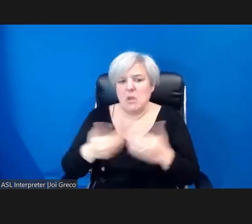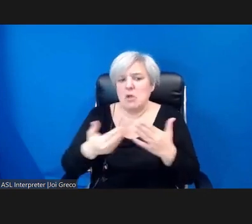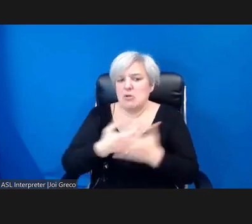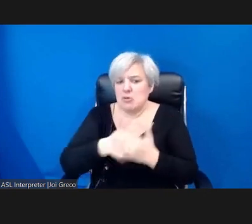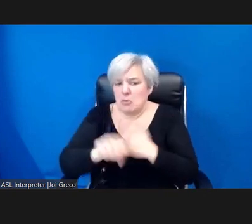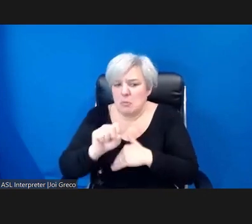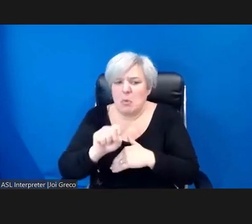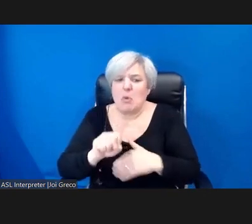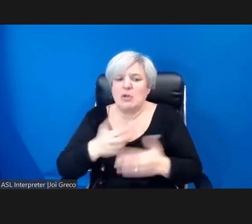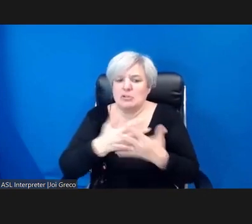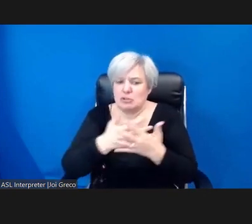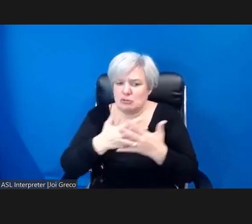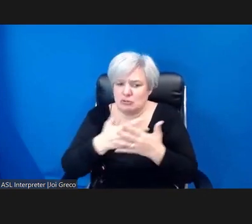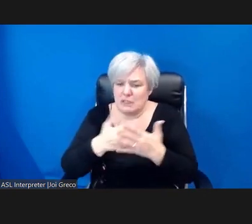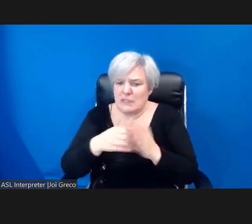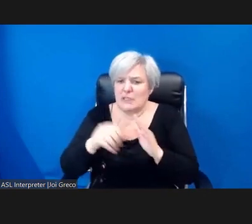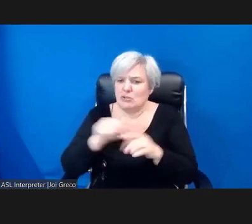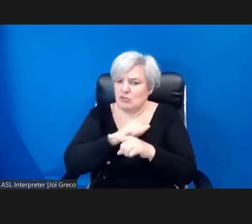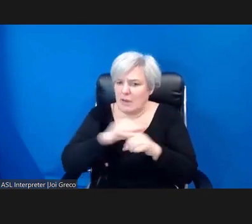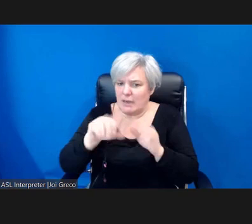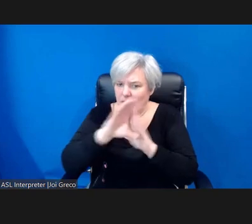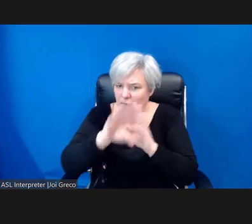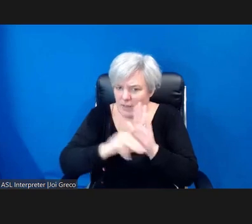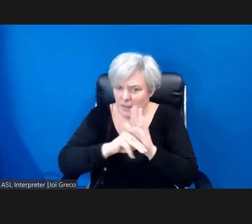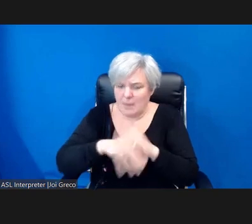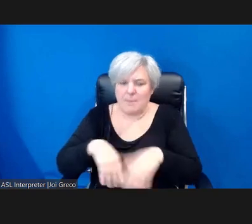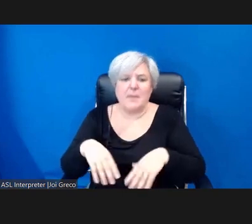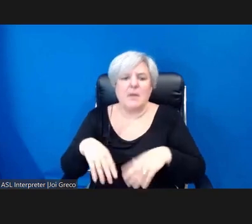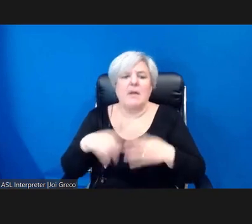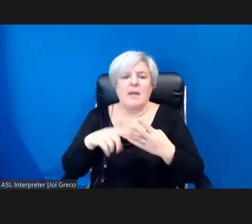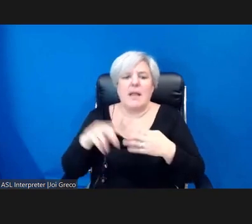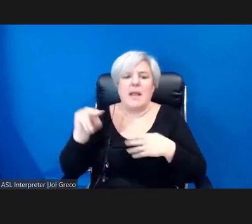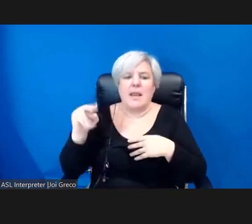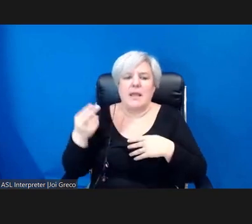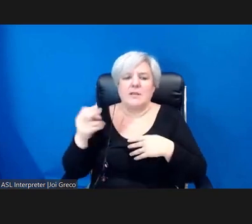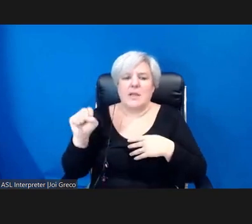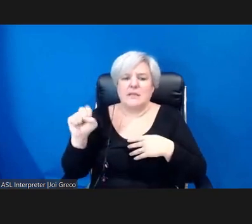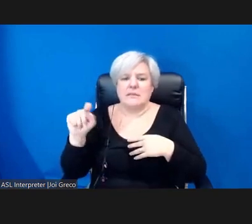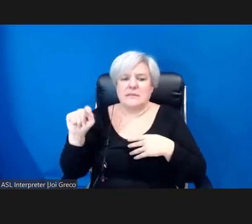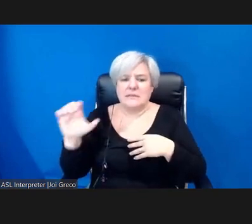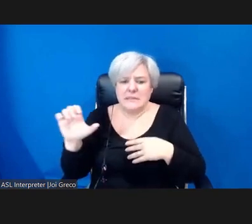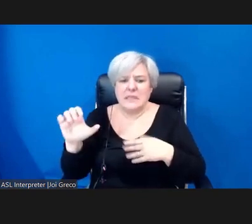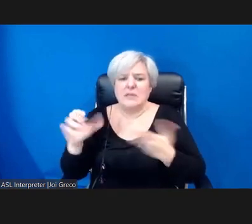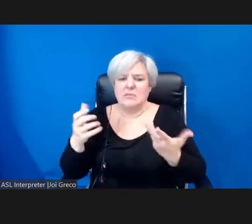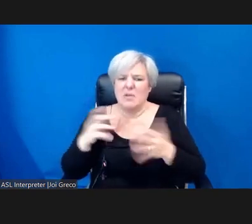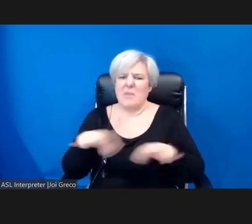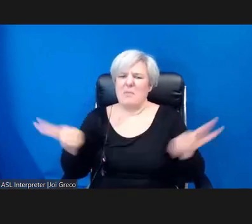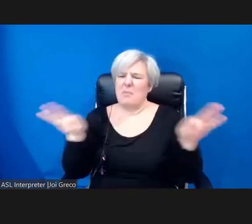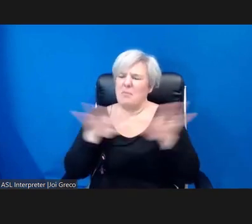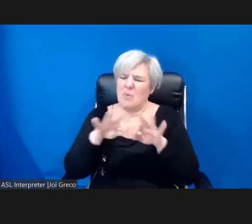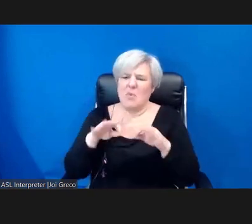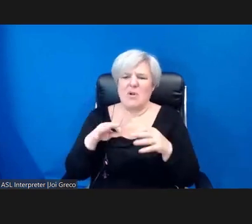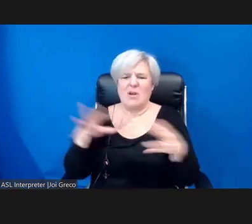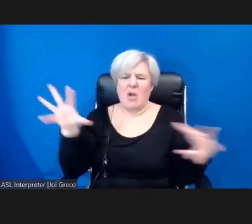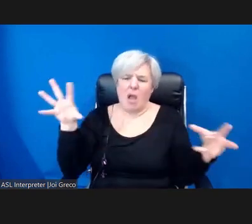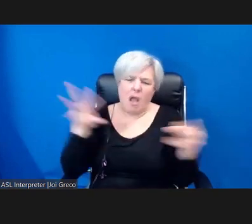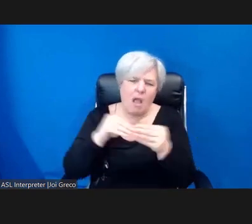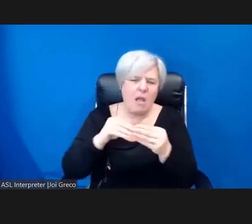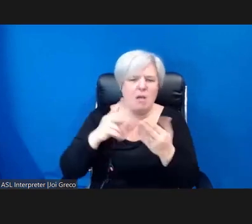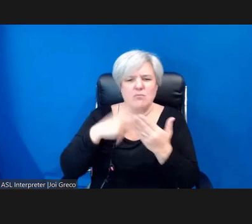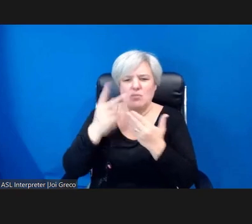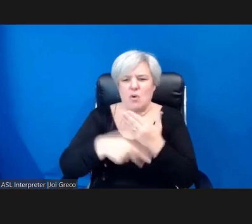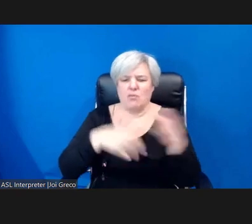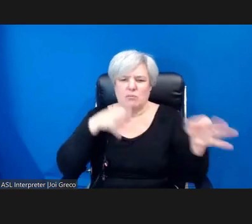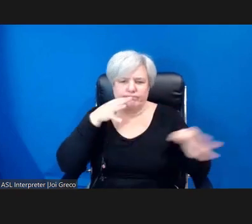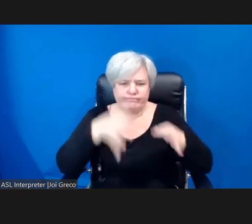Screening Training Curriculum, NHSTC, as critical program tools for comprehensive competency-based